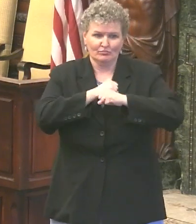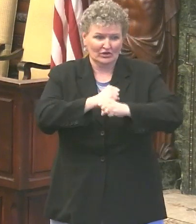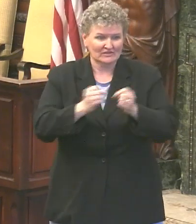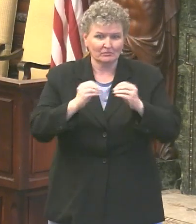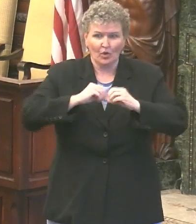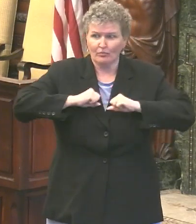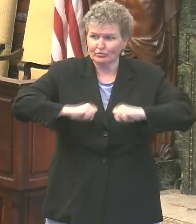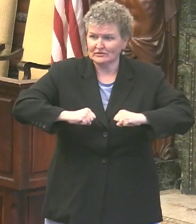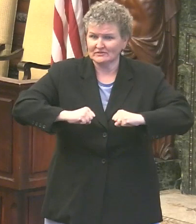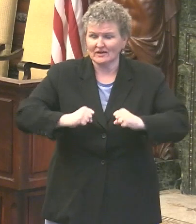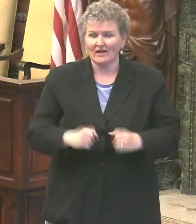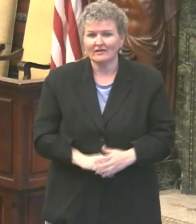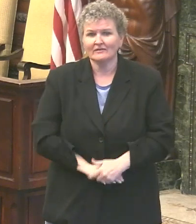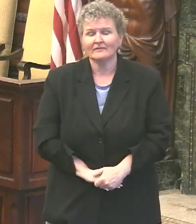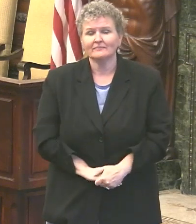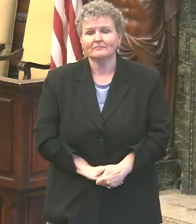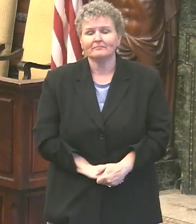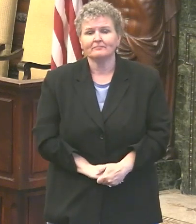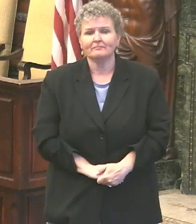Matt, are you all set?